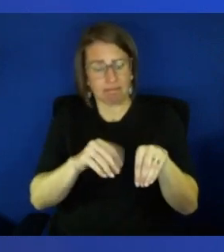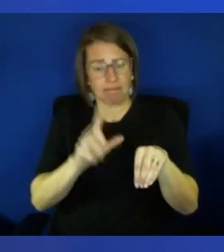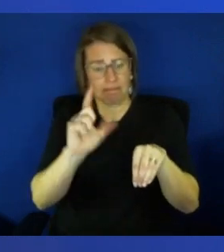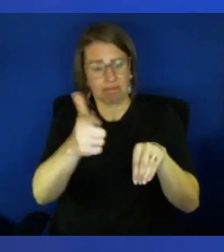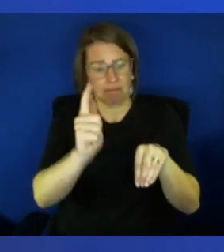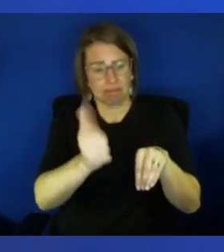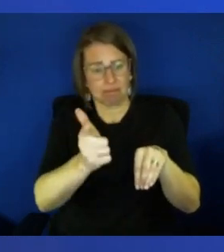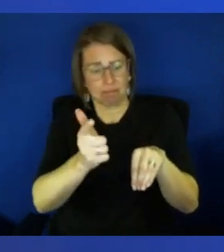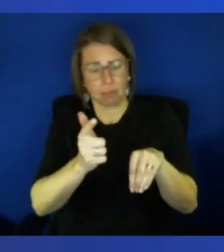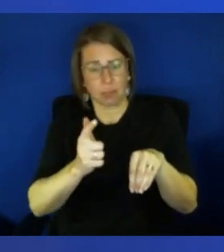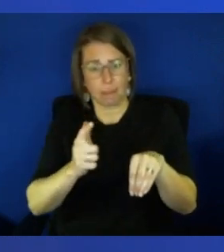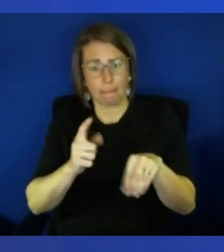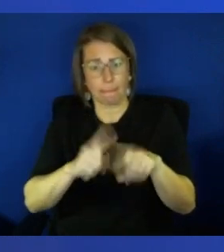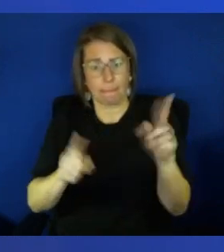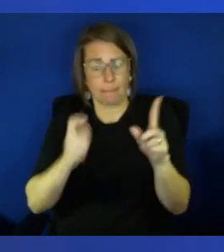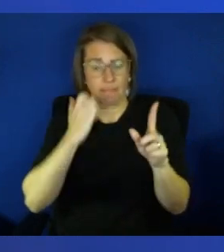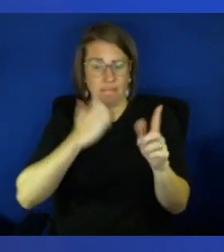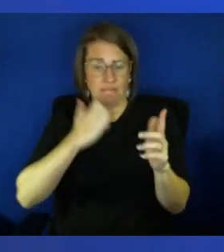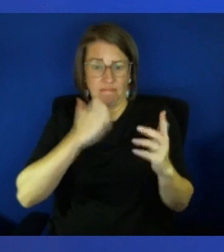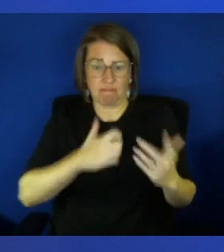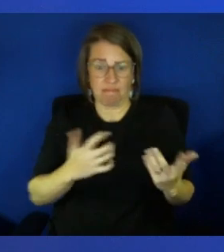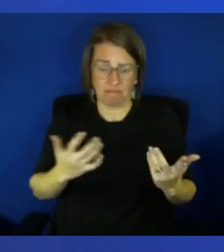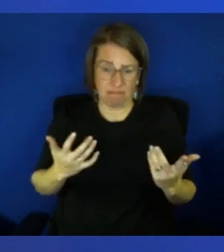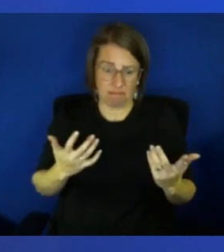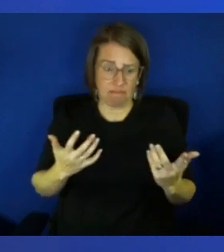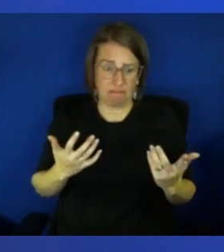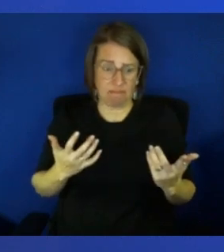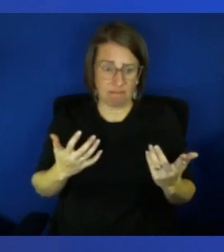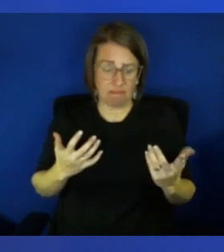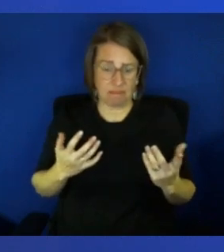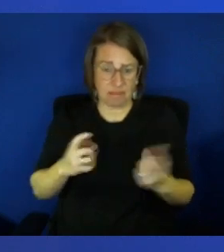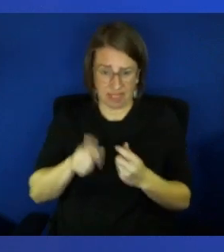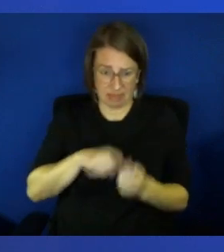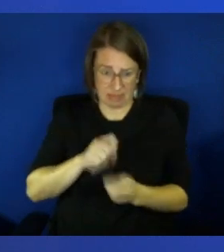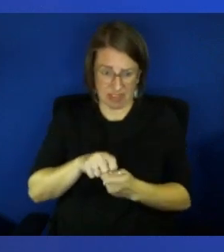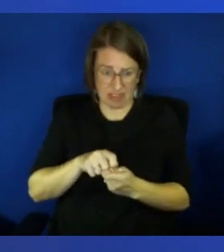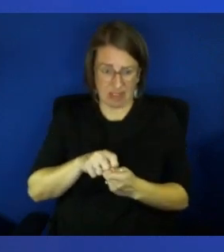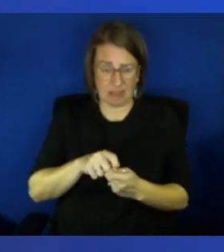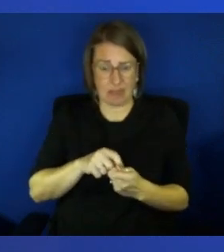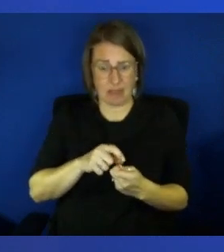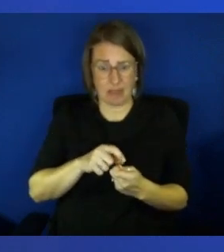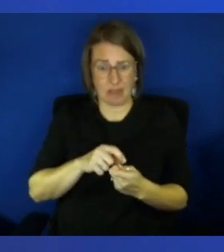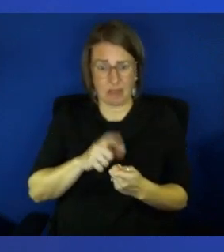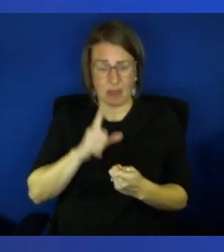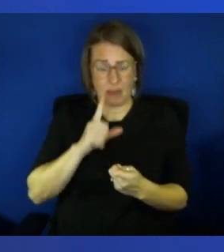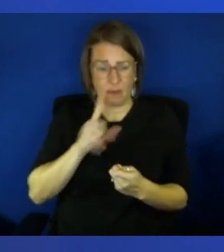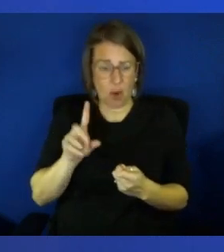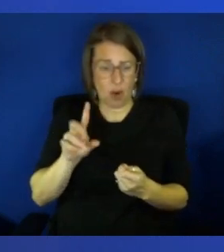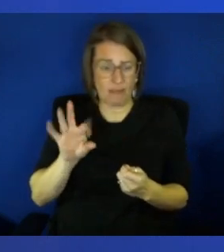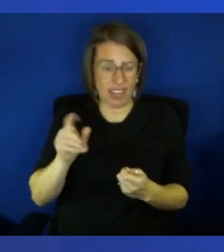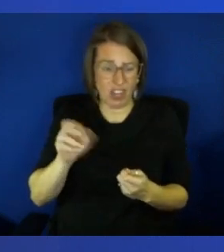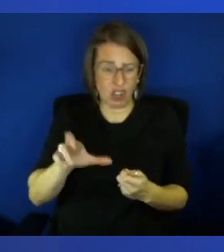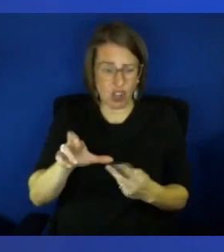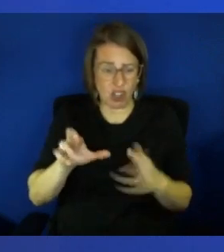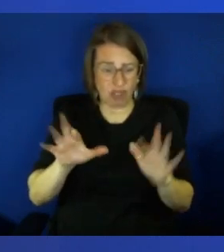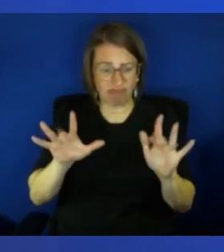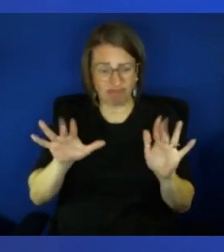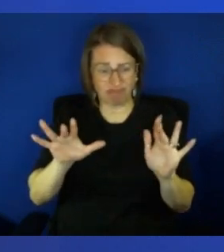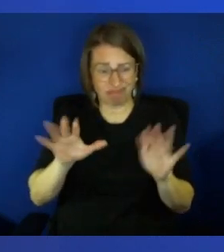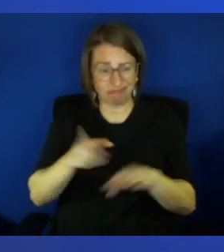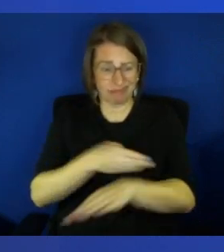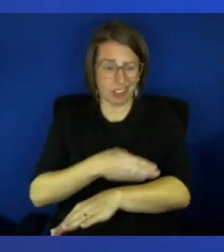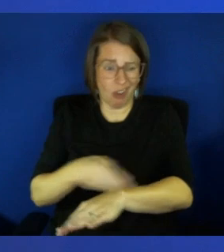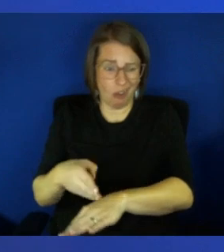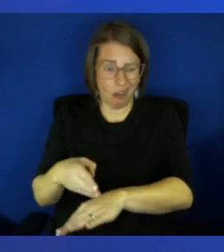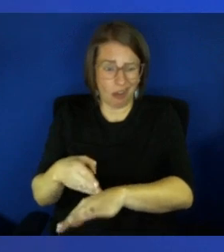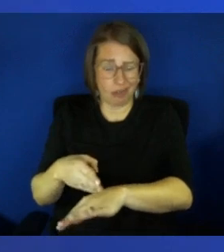day in and day out, there isn't anything specifically for either like a finger, an arm, or a hand, because it's so much more